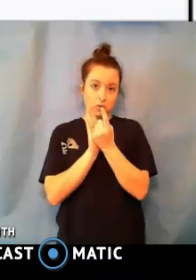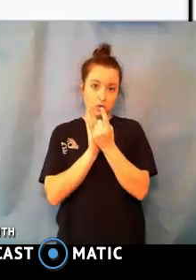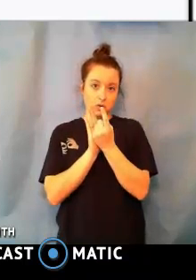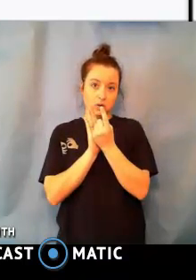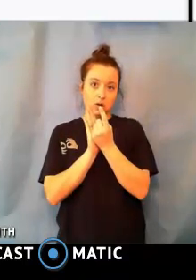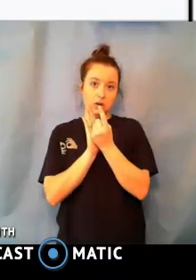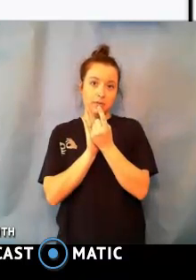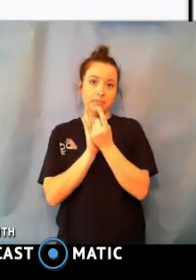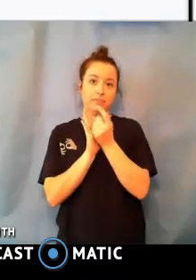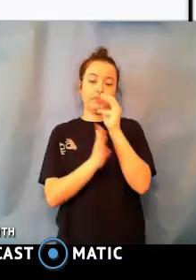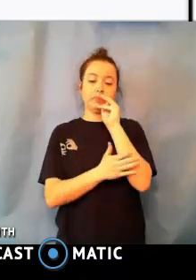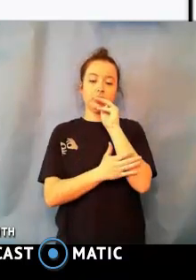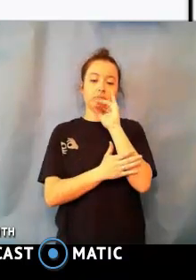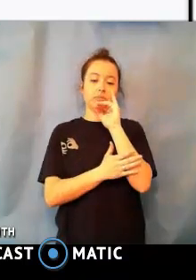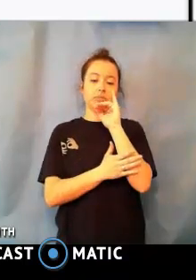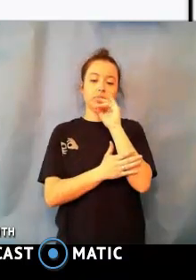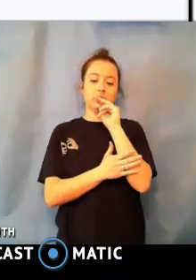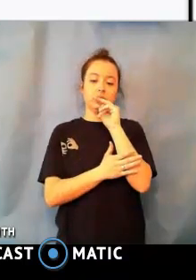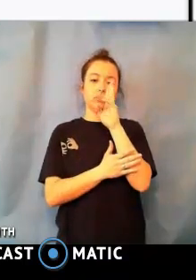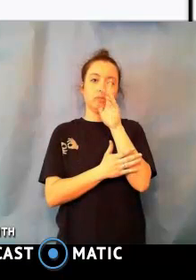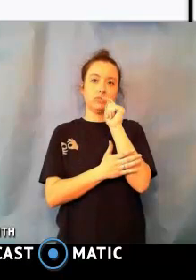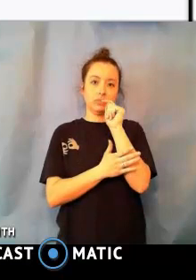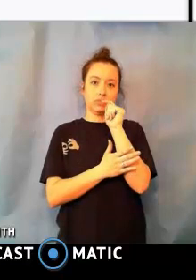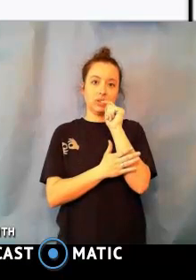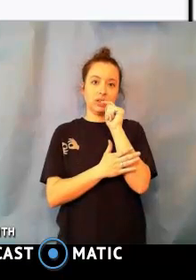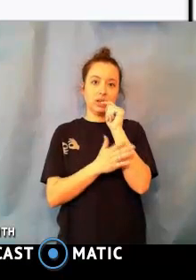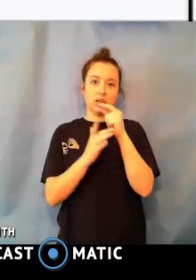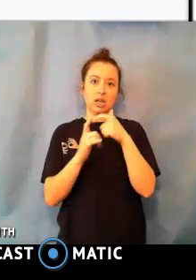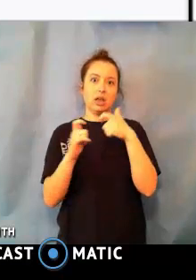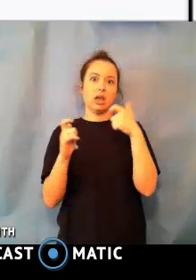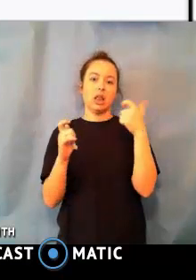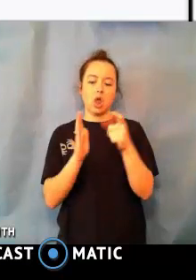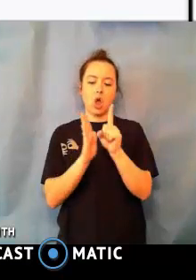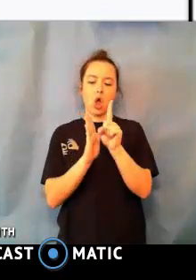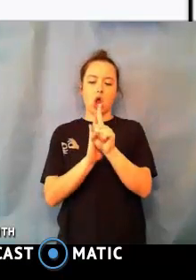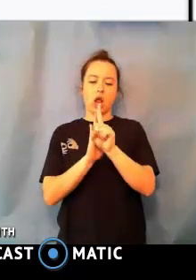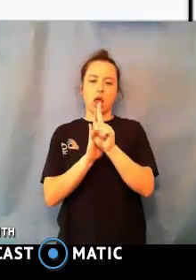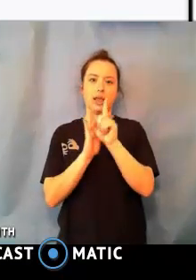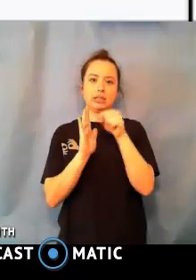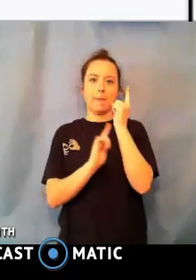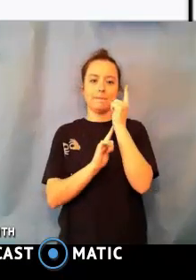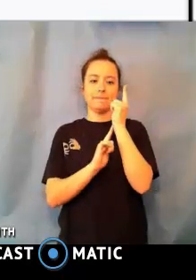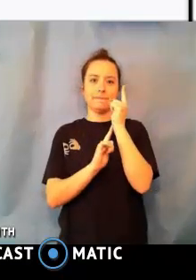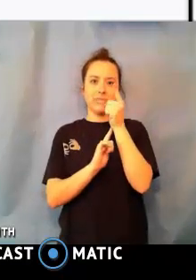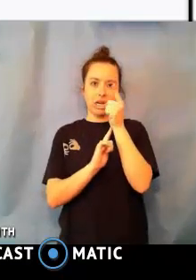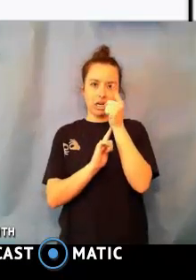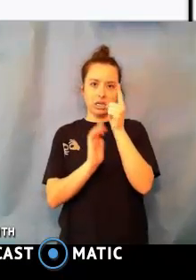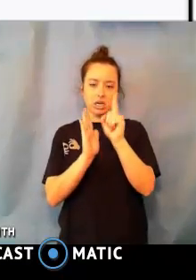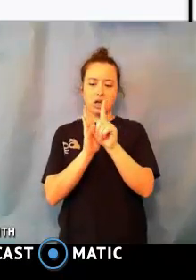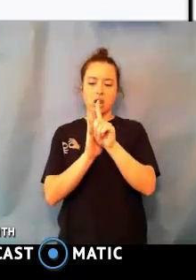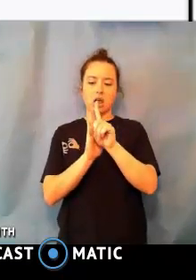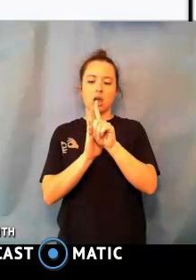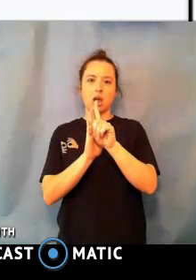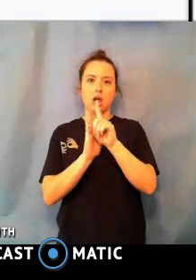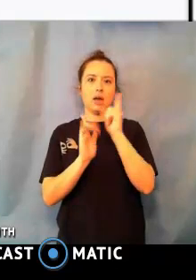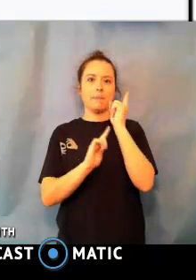The minute hand is long. Think about the word minute. It's longer than the word hour. So we know